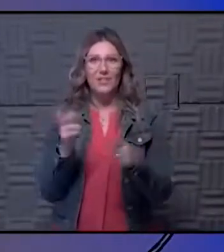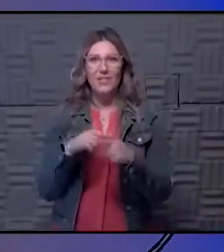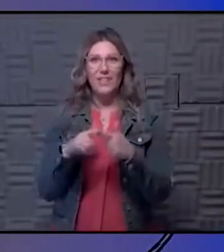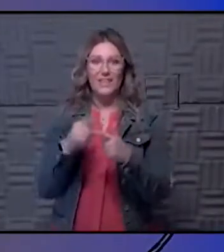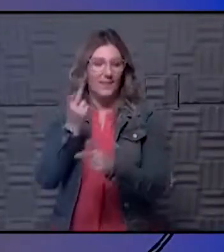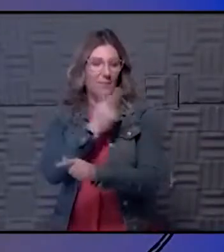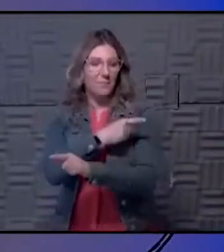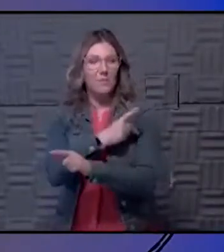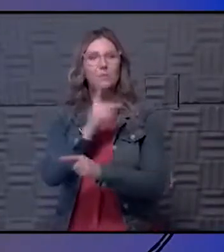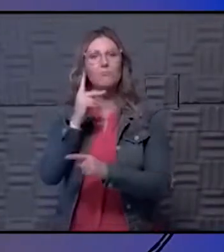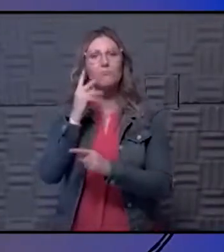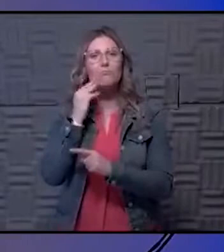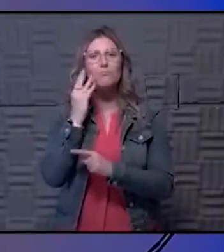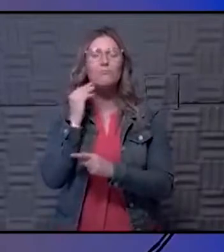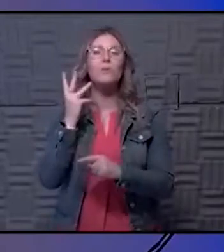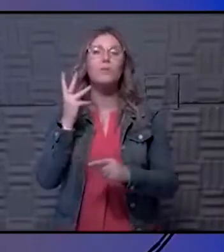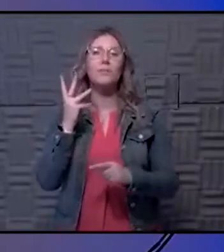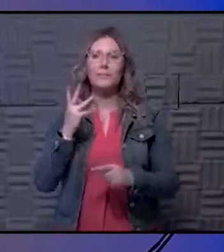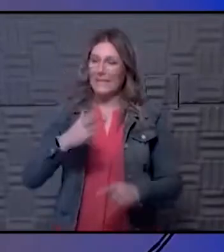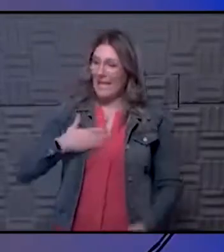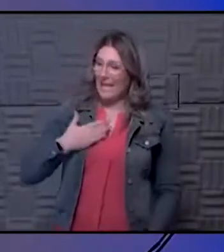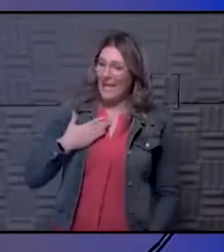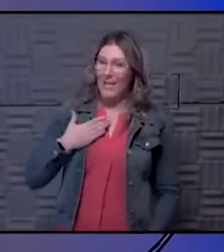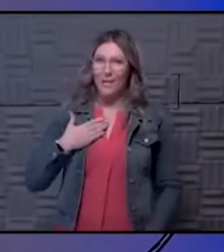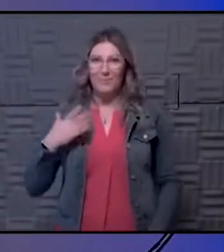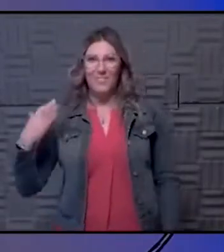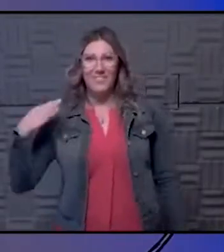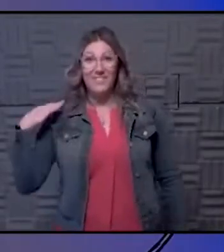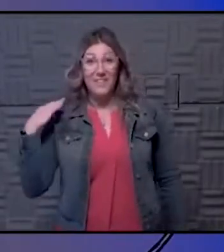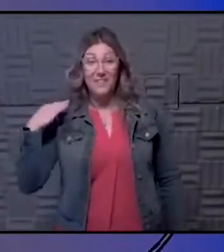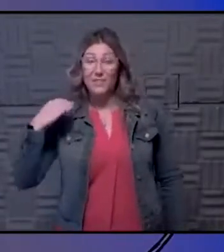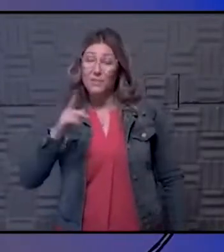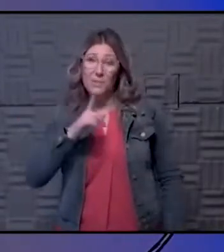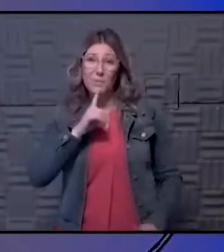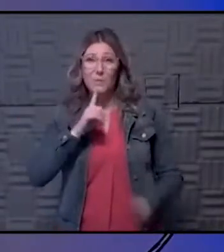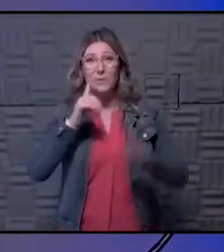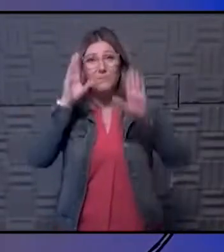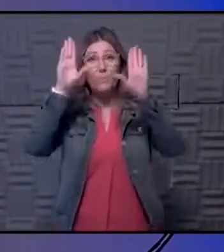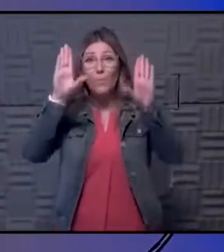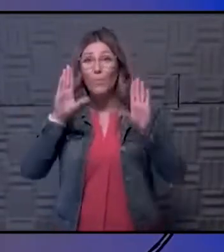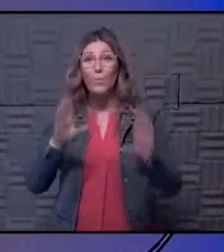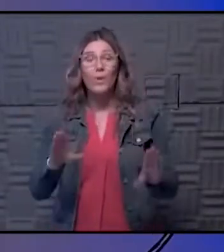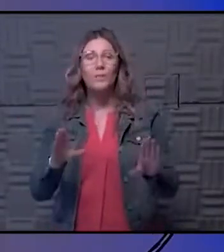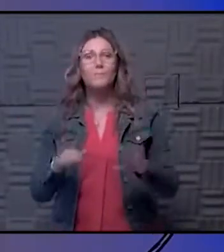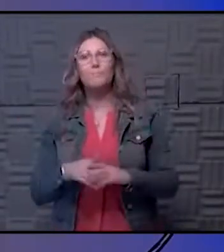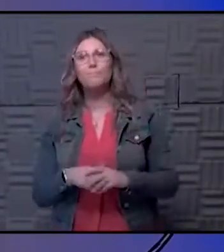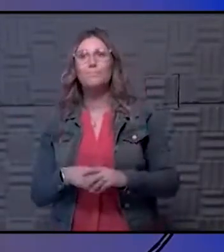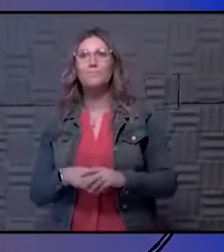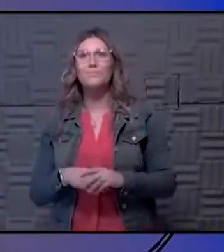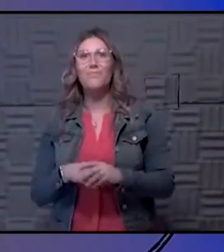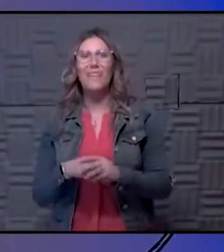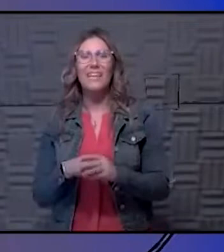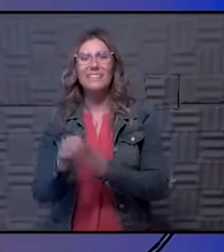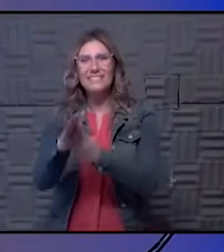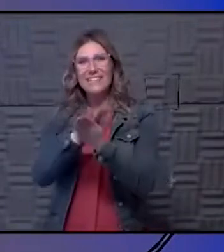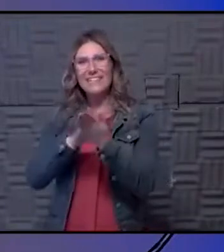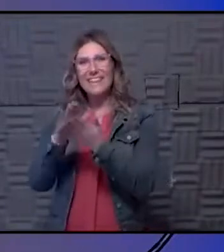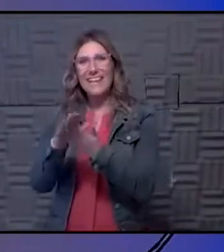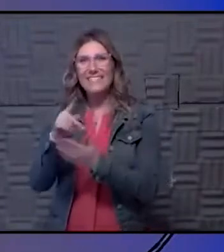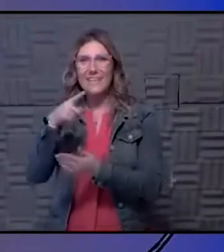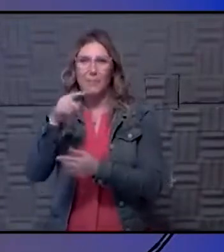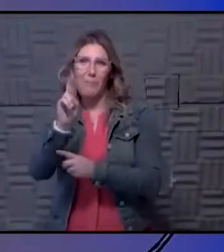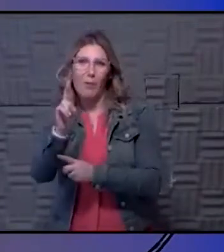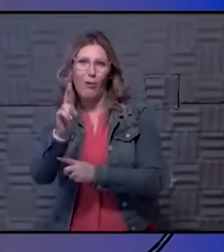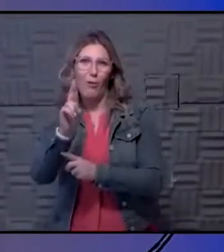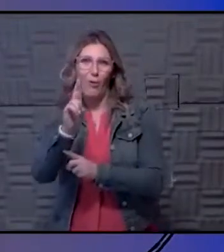patient experience, and happy volunteers really are a great kind of a great PR piece in our community too,